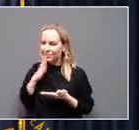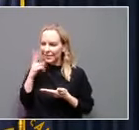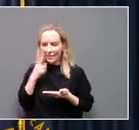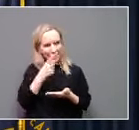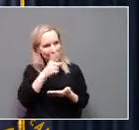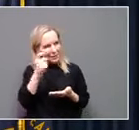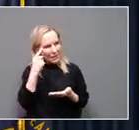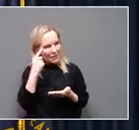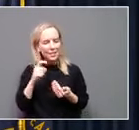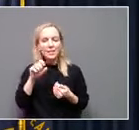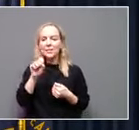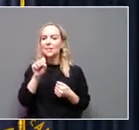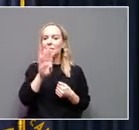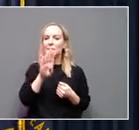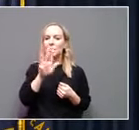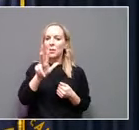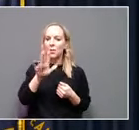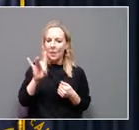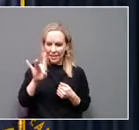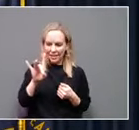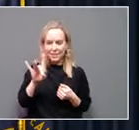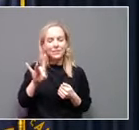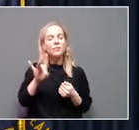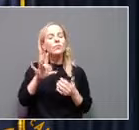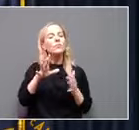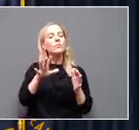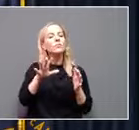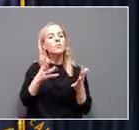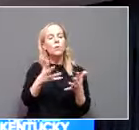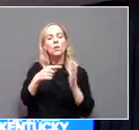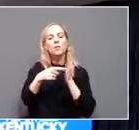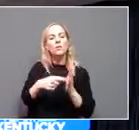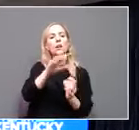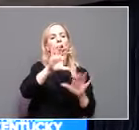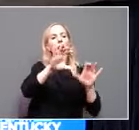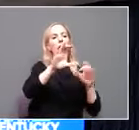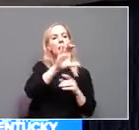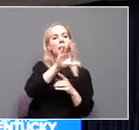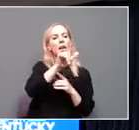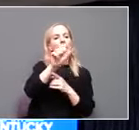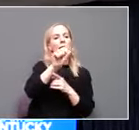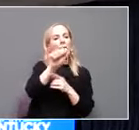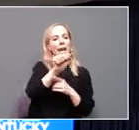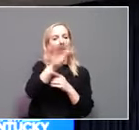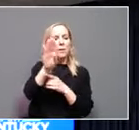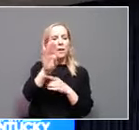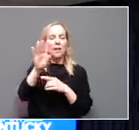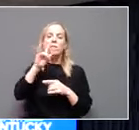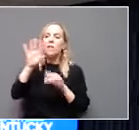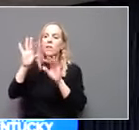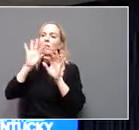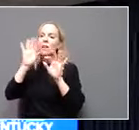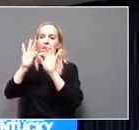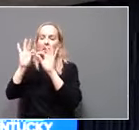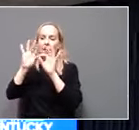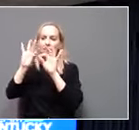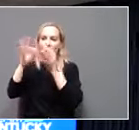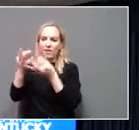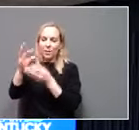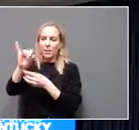Senate Bill 38 defines Class A and B felony incest as a violent offense. This will